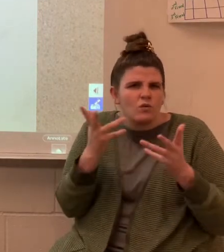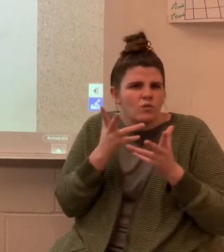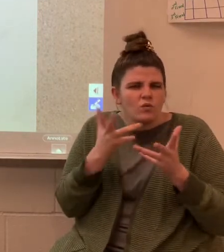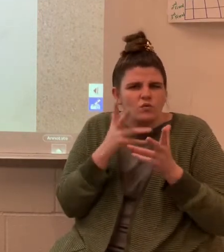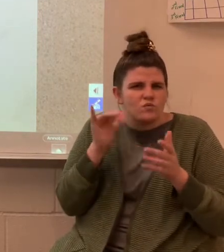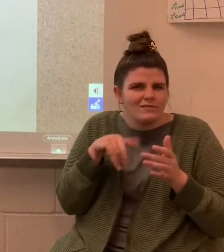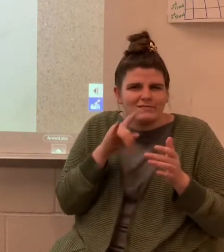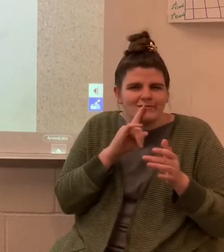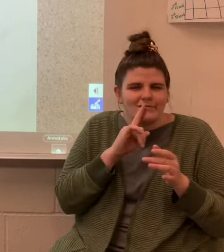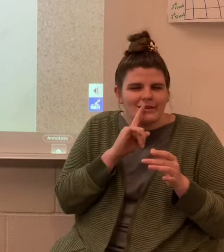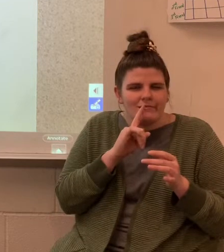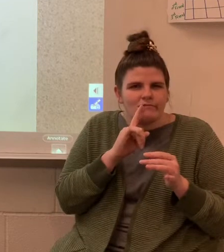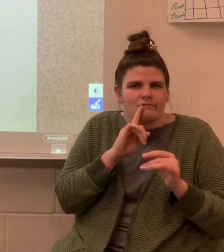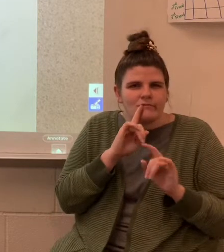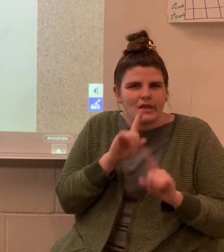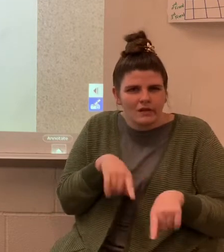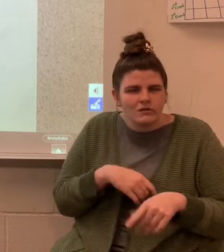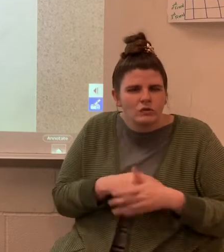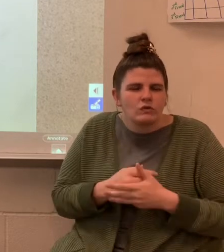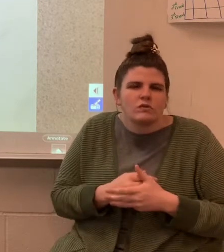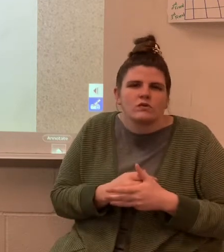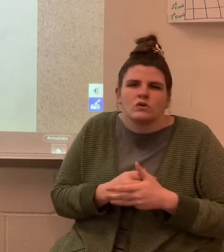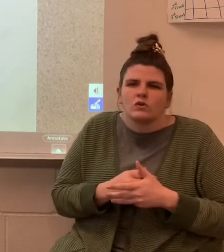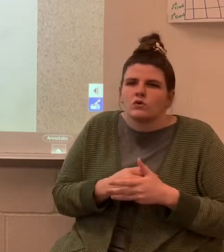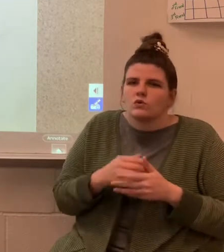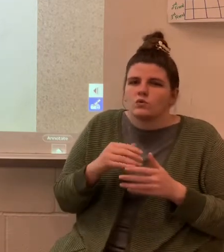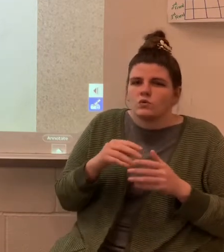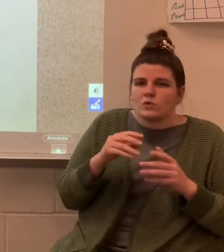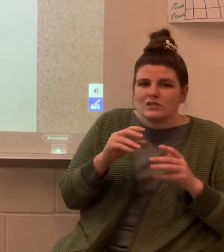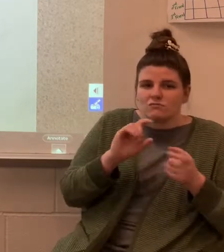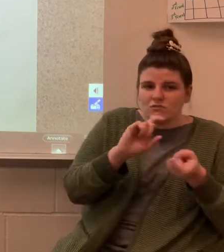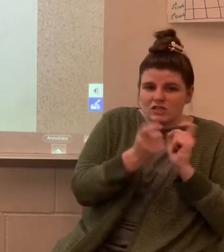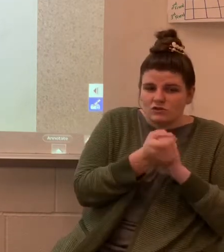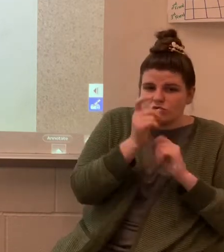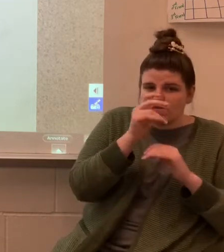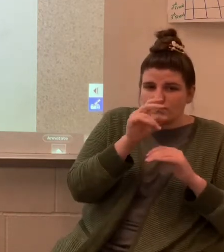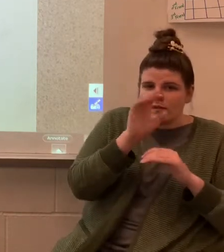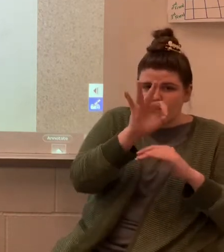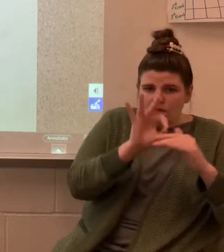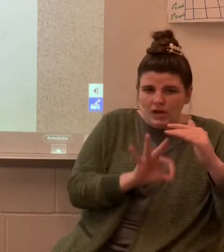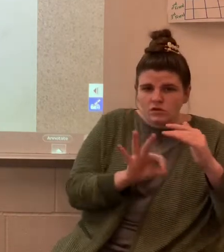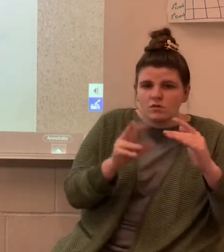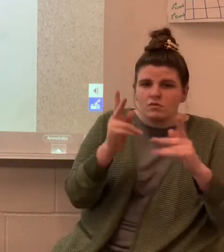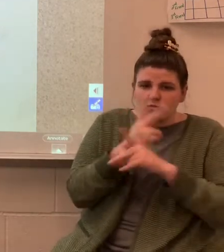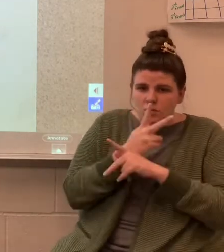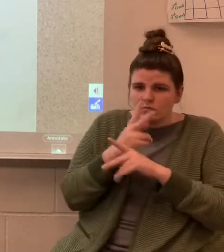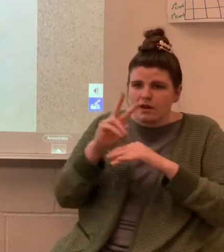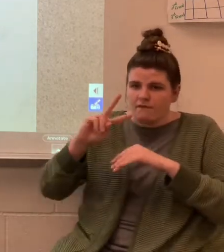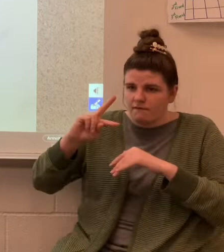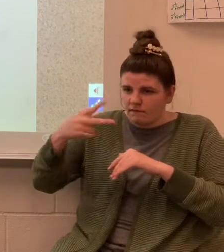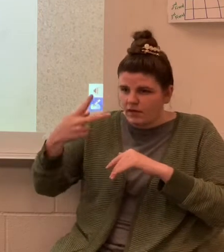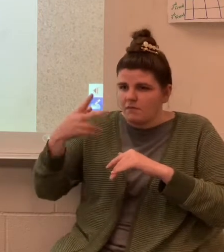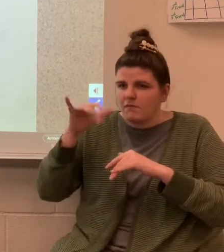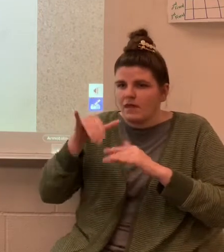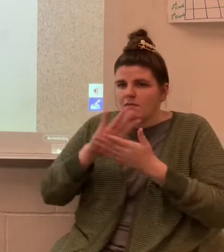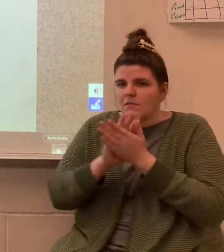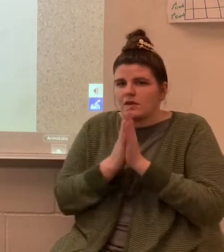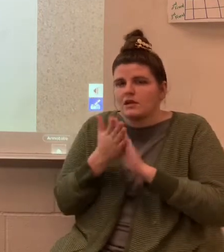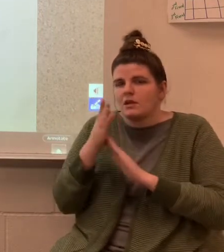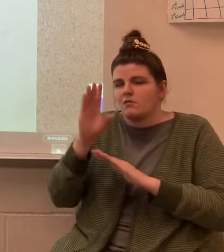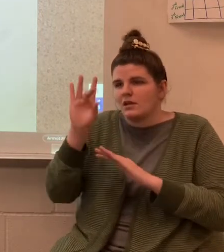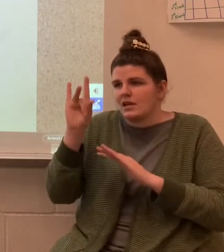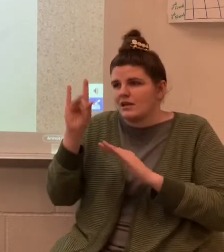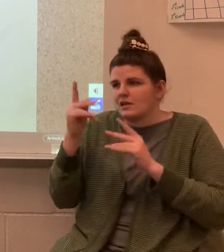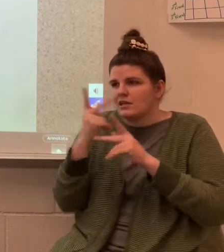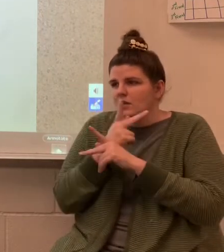a fraction, we keep it, we multiply, we flip, which becomes 18 times 4,